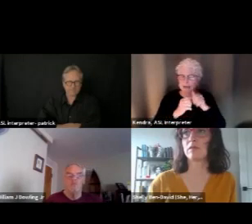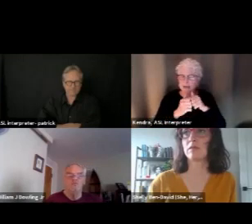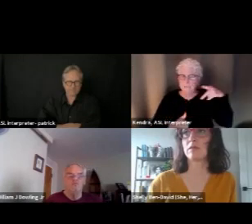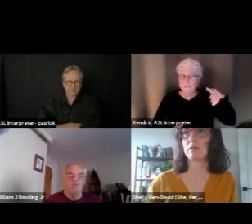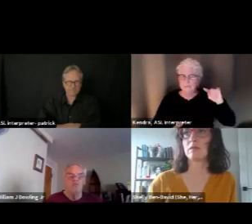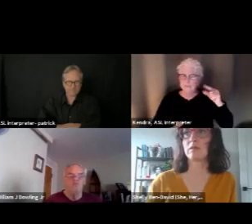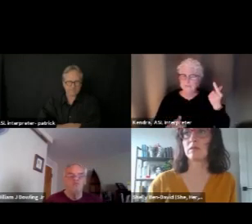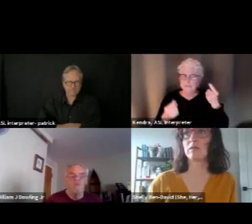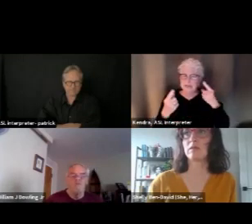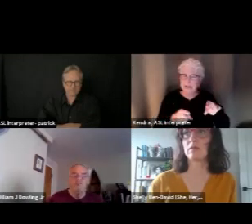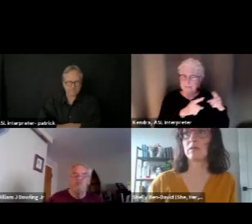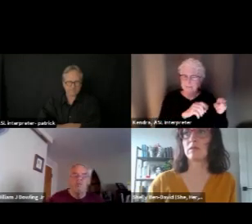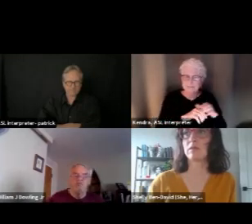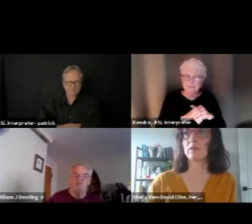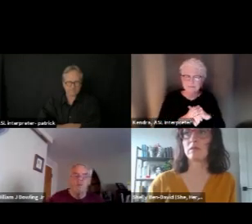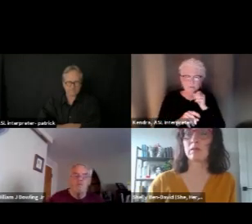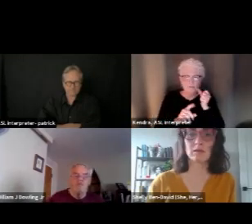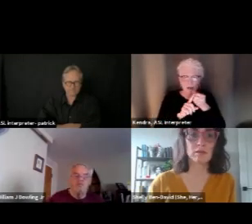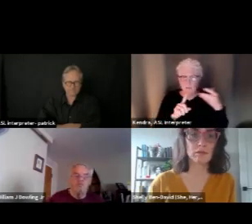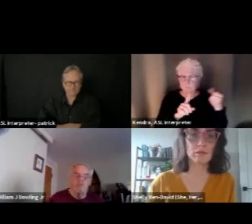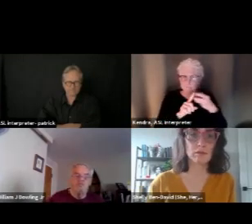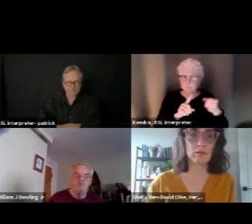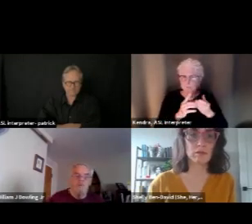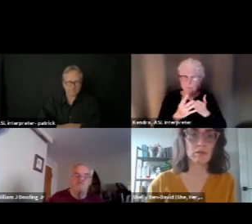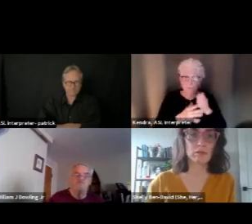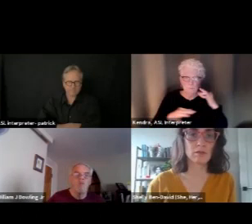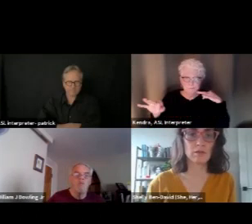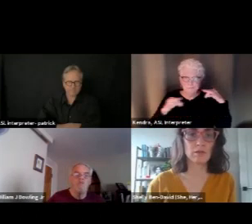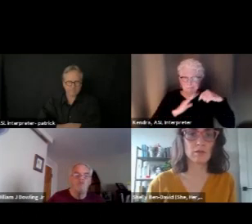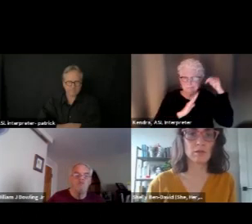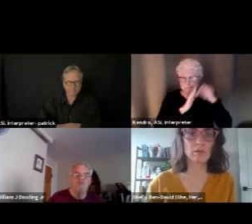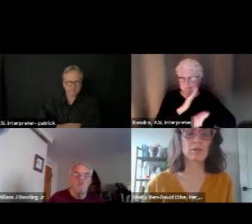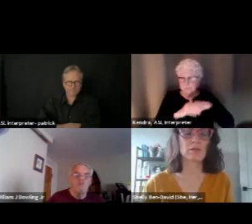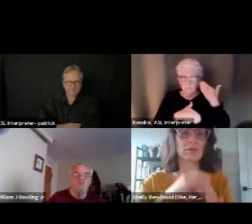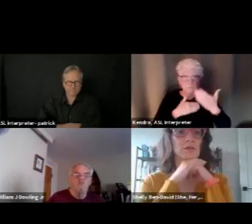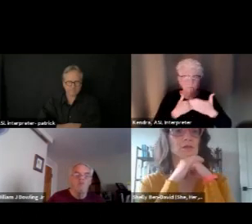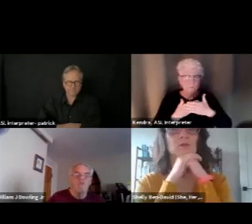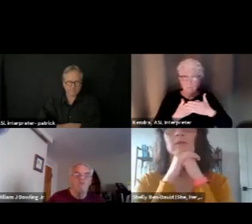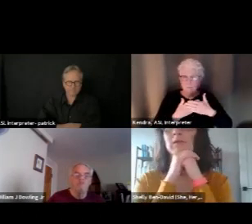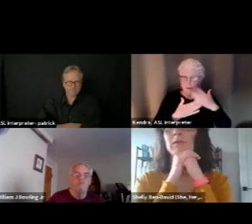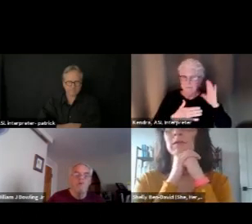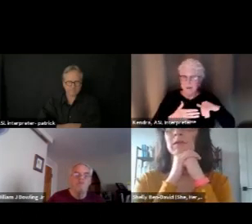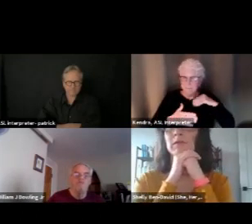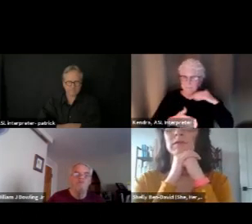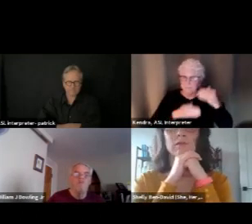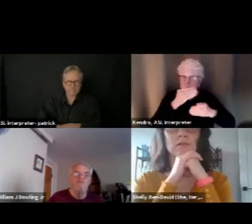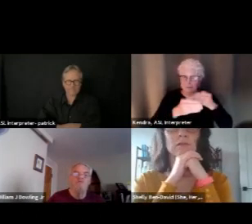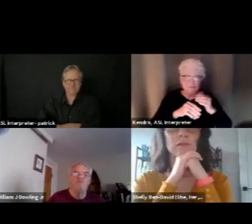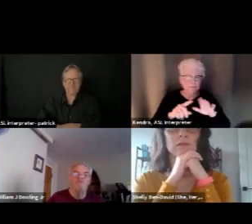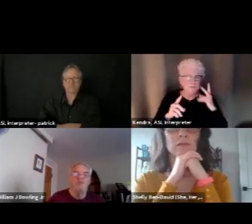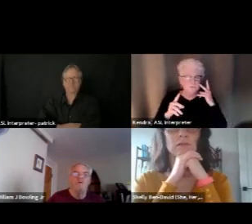through how the whole process of it, but I just wanted to show you that there's kind of a lot of arrows. If you're familiar with